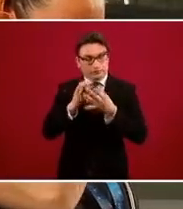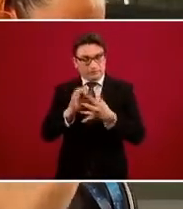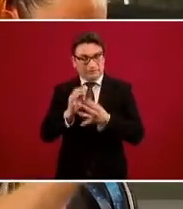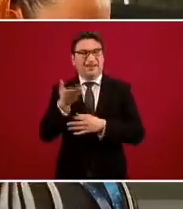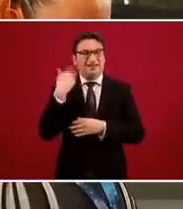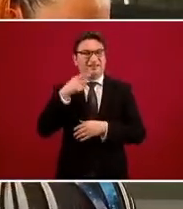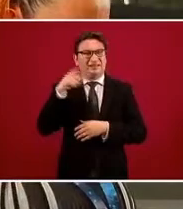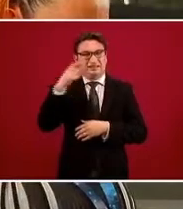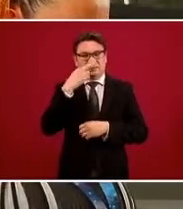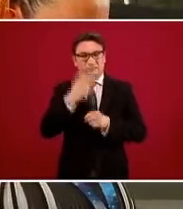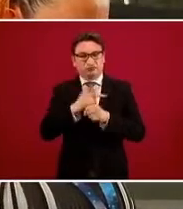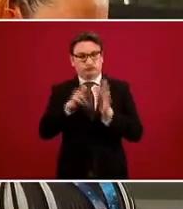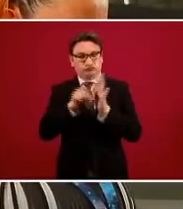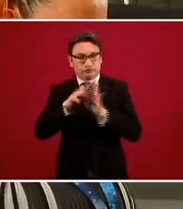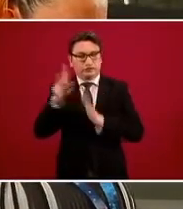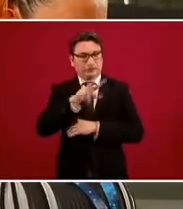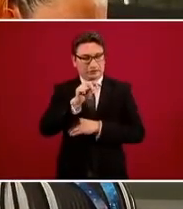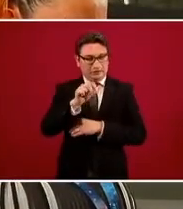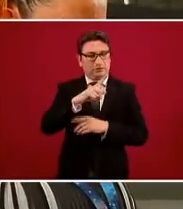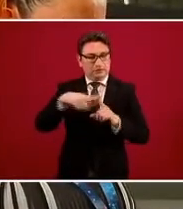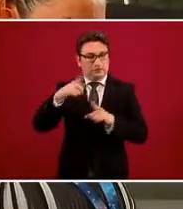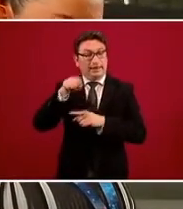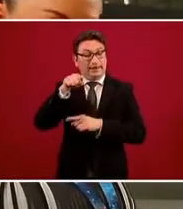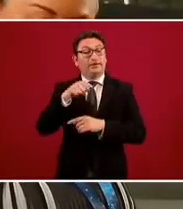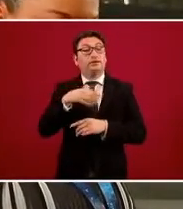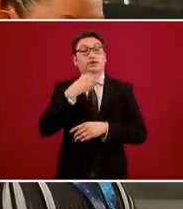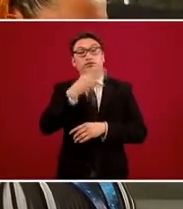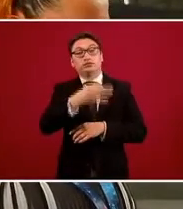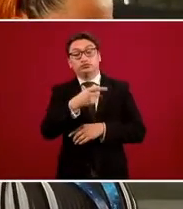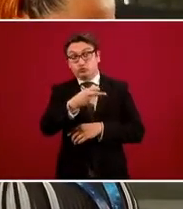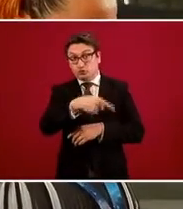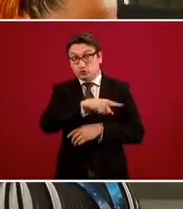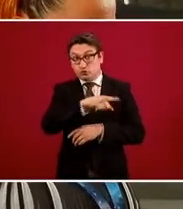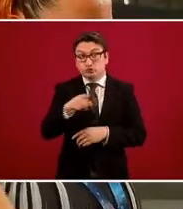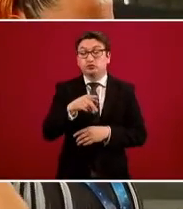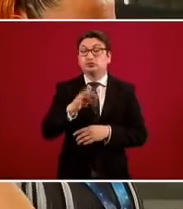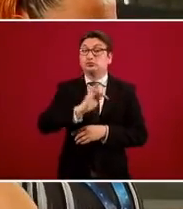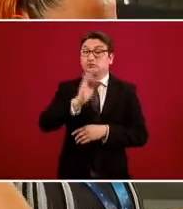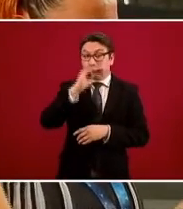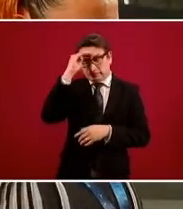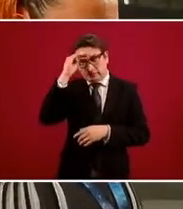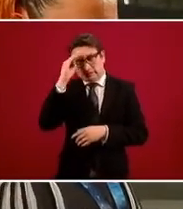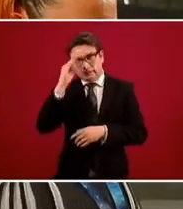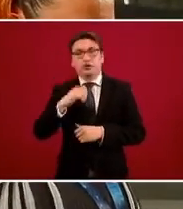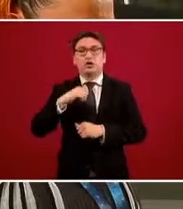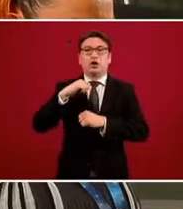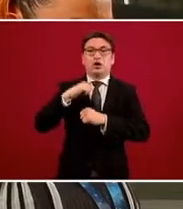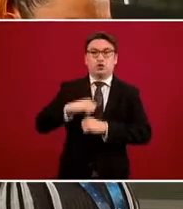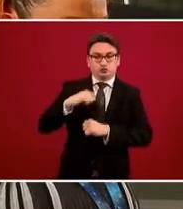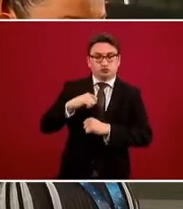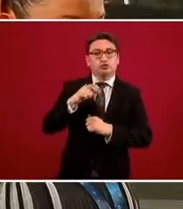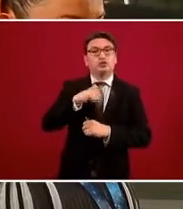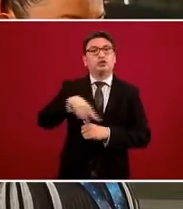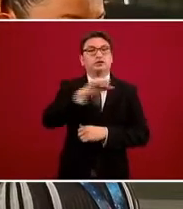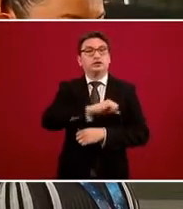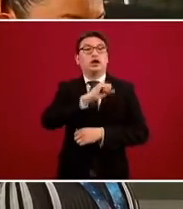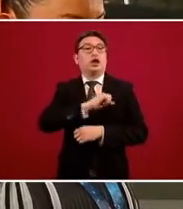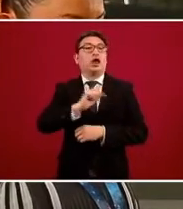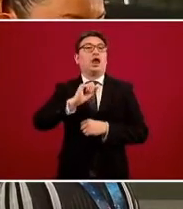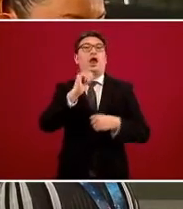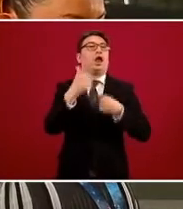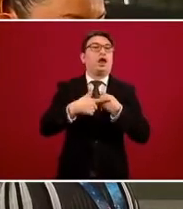Now that the Ministry of the Interior has admonished or warned this TV station that